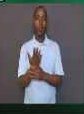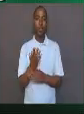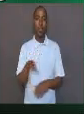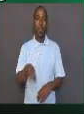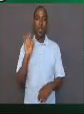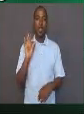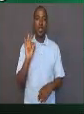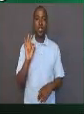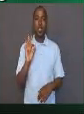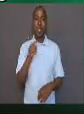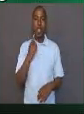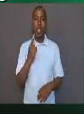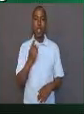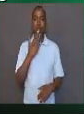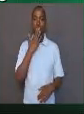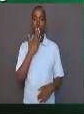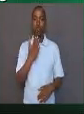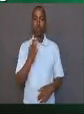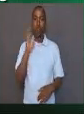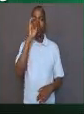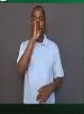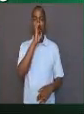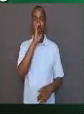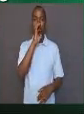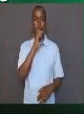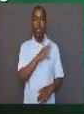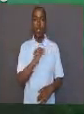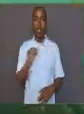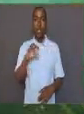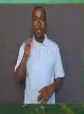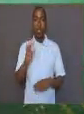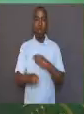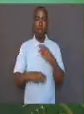affect the people of Ethiopia and the world.